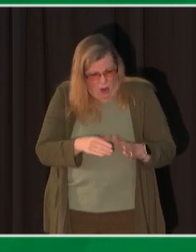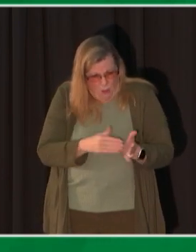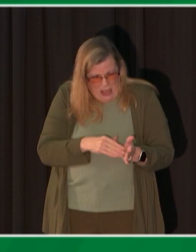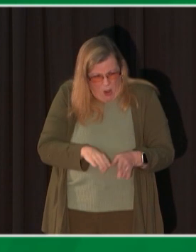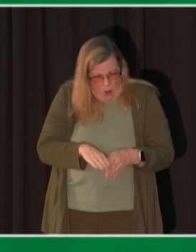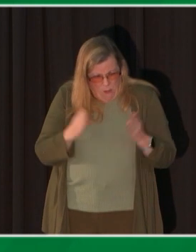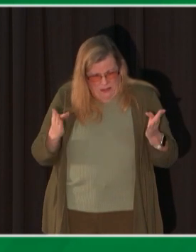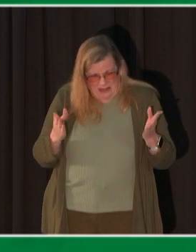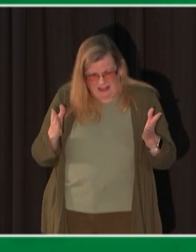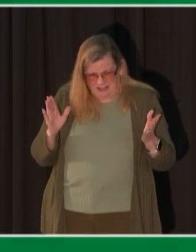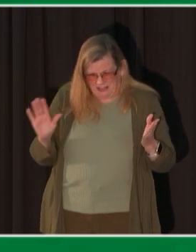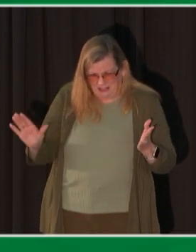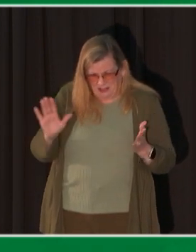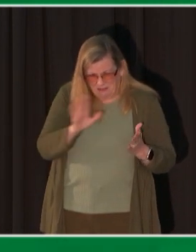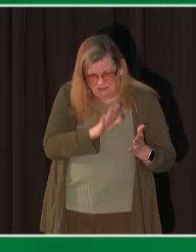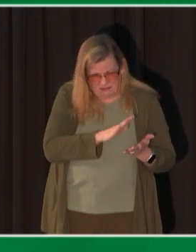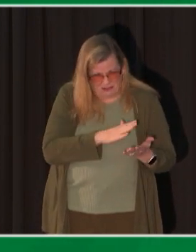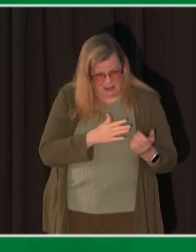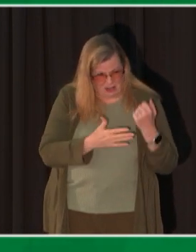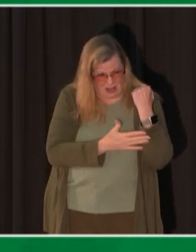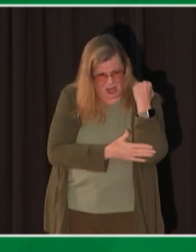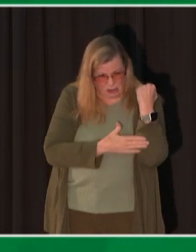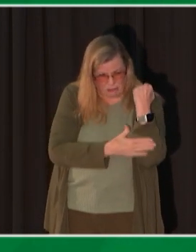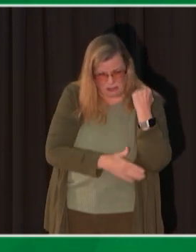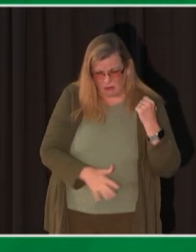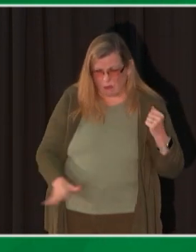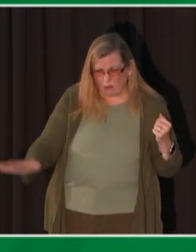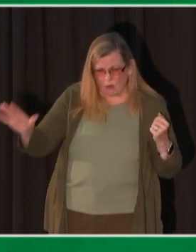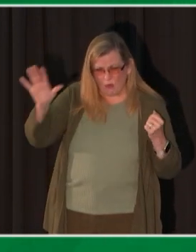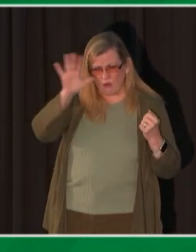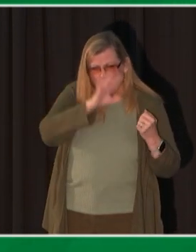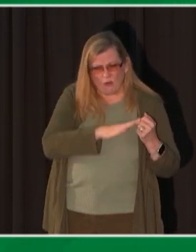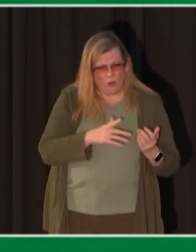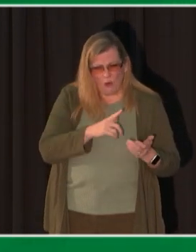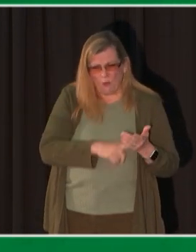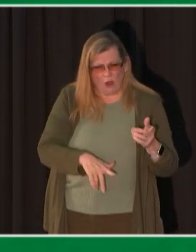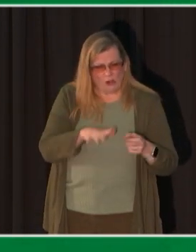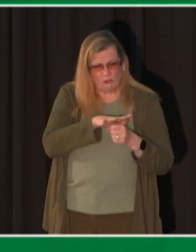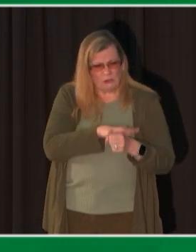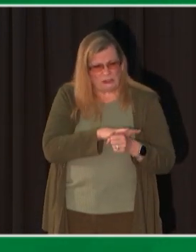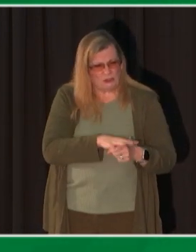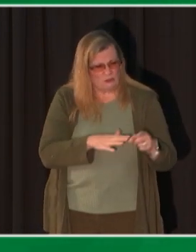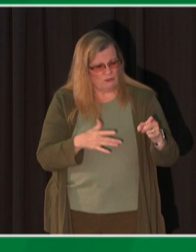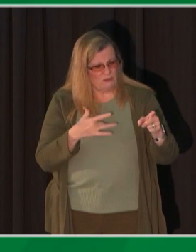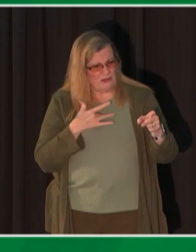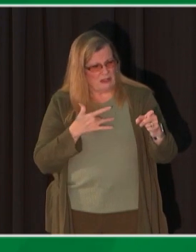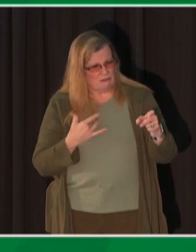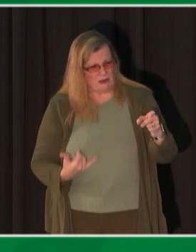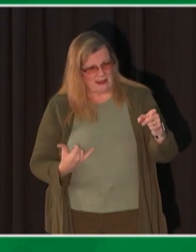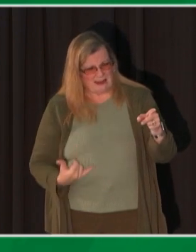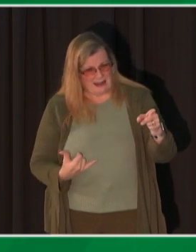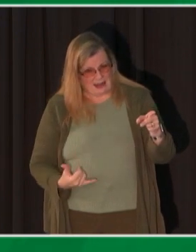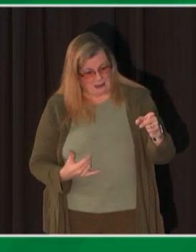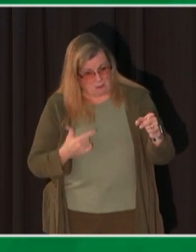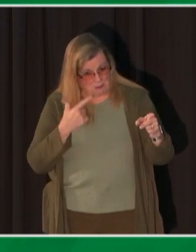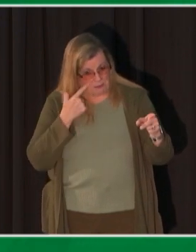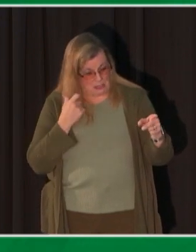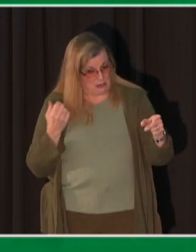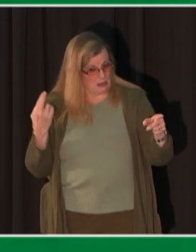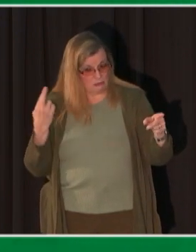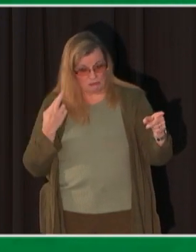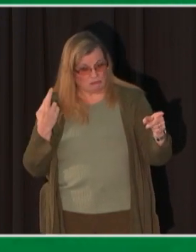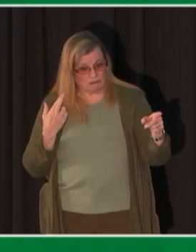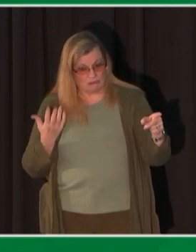to reopen the country and what pressure you might be feeling as the seat of the federal government to perhaps